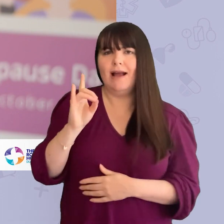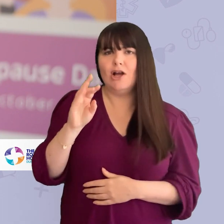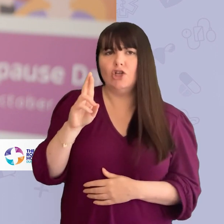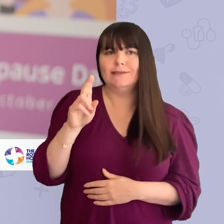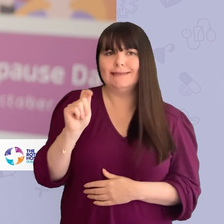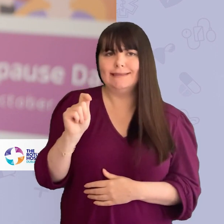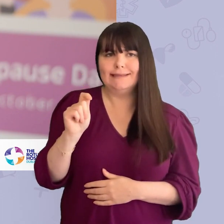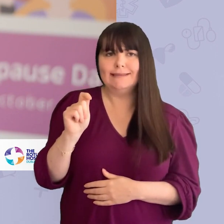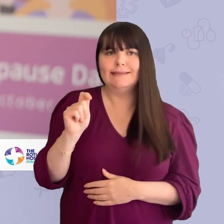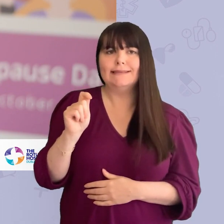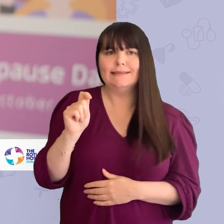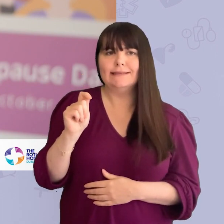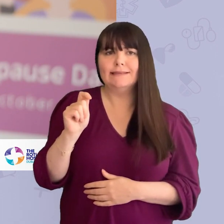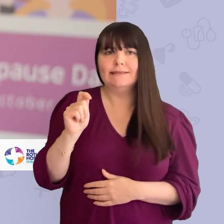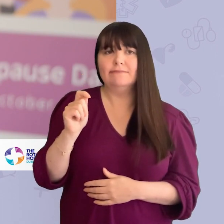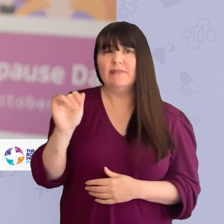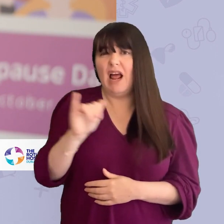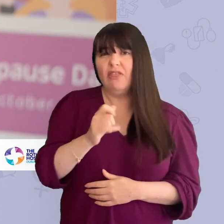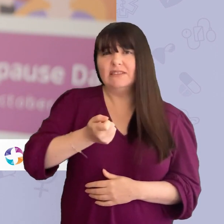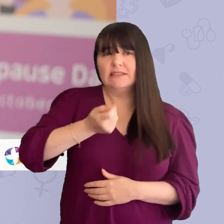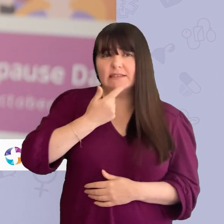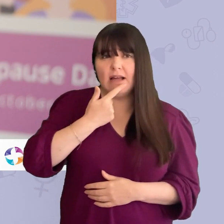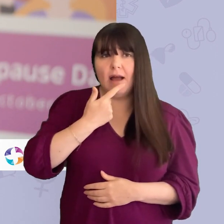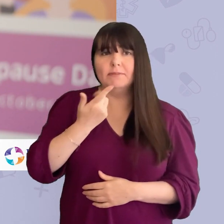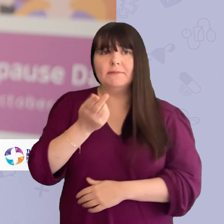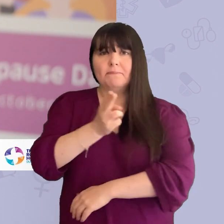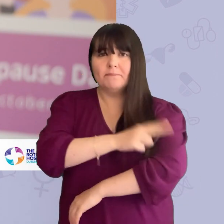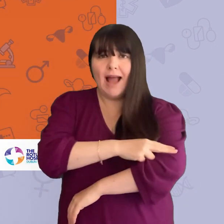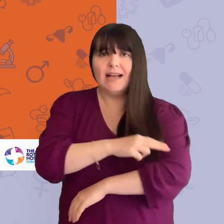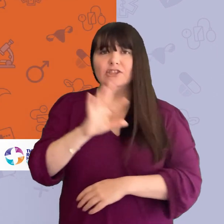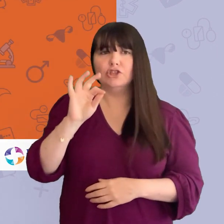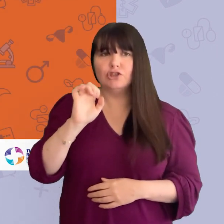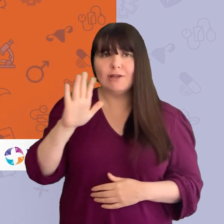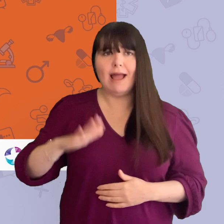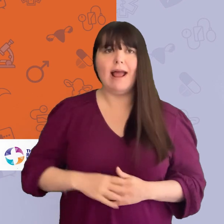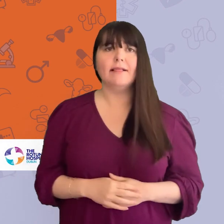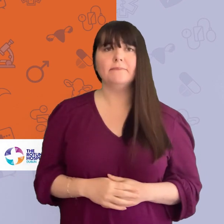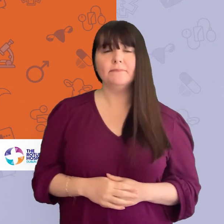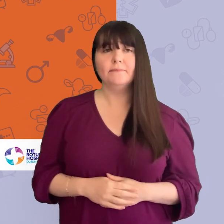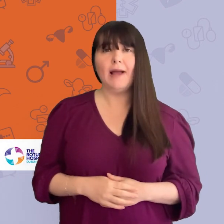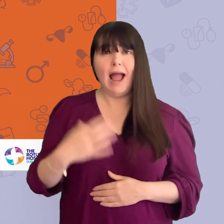so either tablets, patches, or gels.